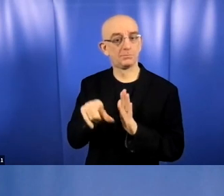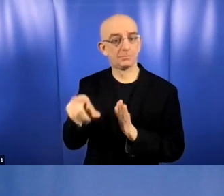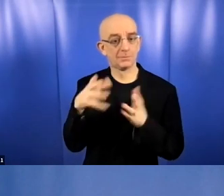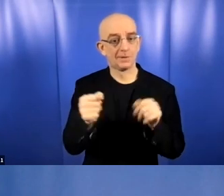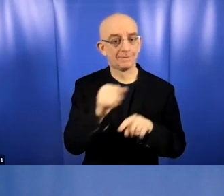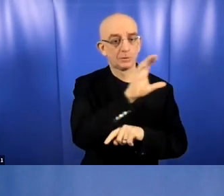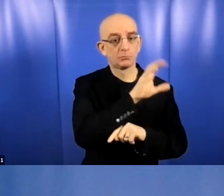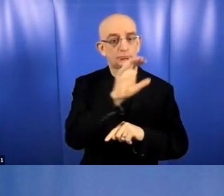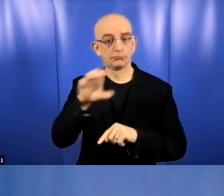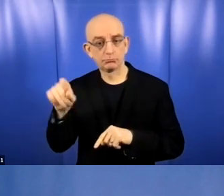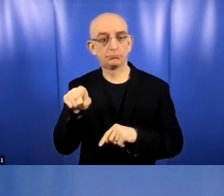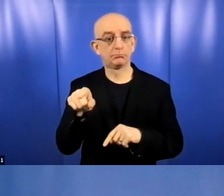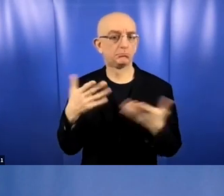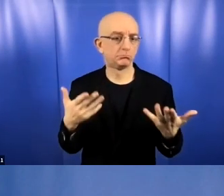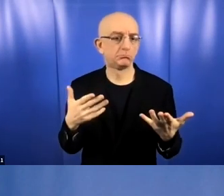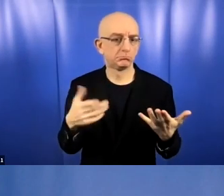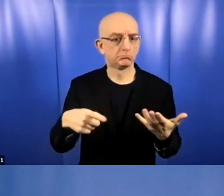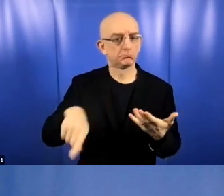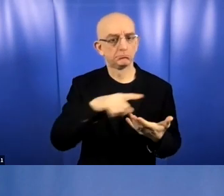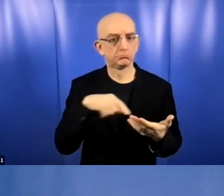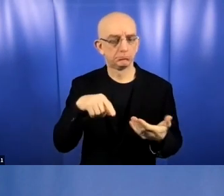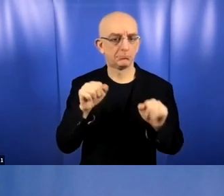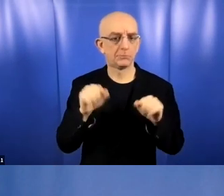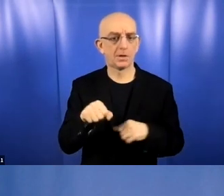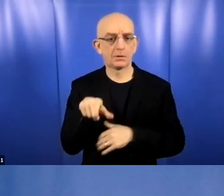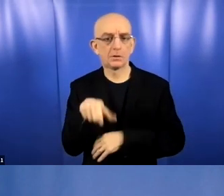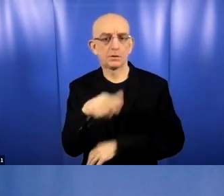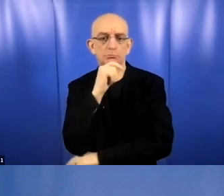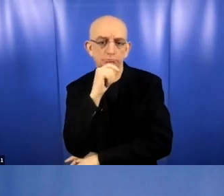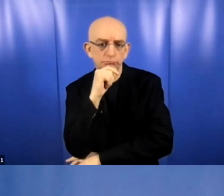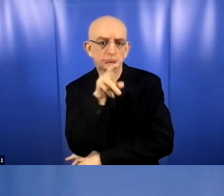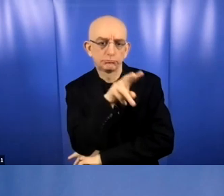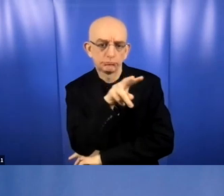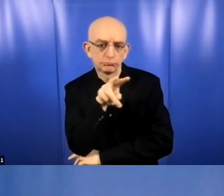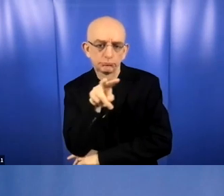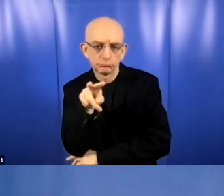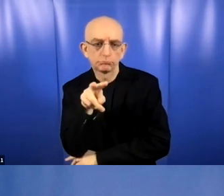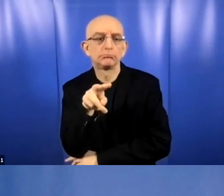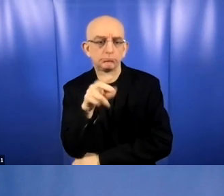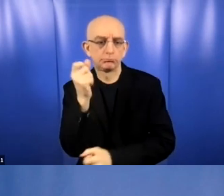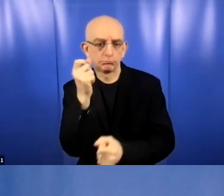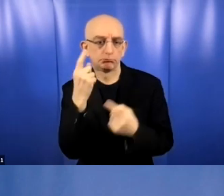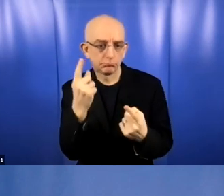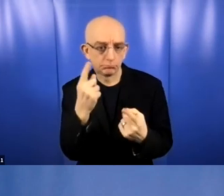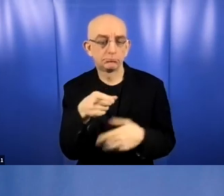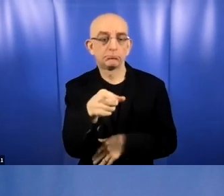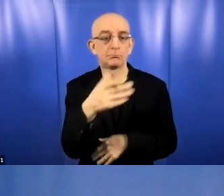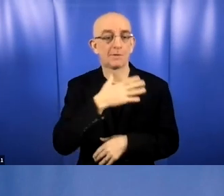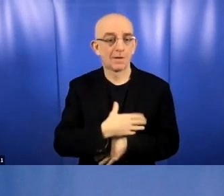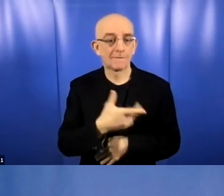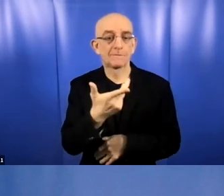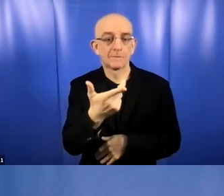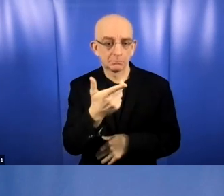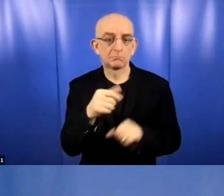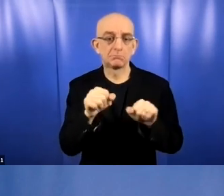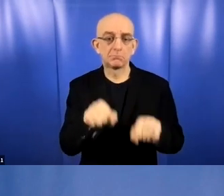now. Interpretations available in English, Spanish, and Arabic. And as you can see, we have